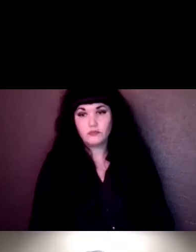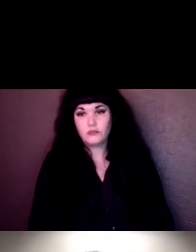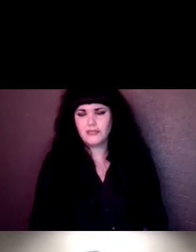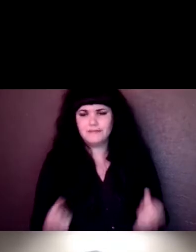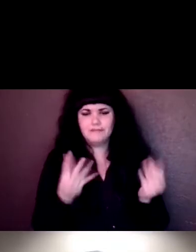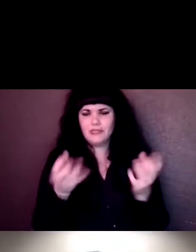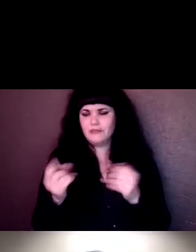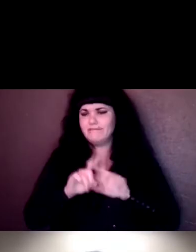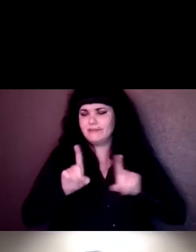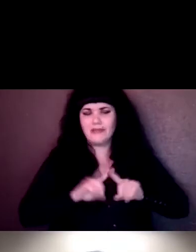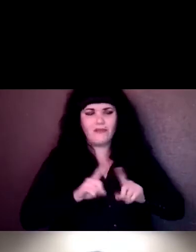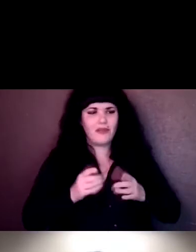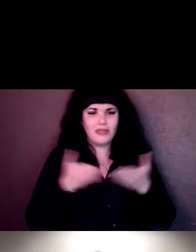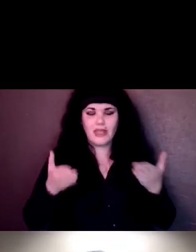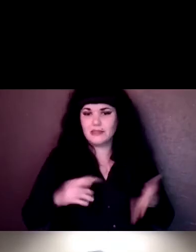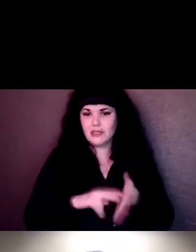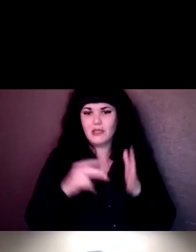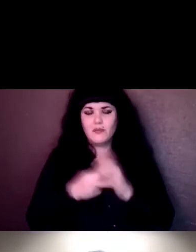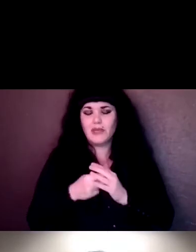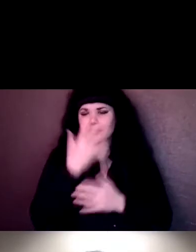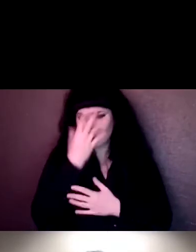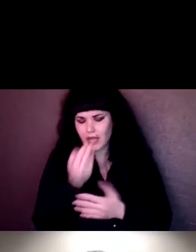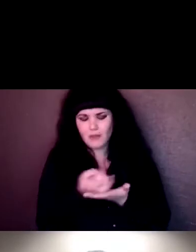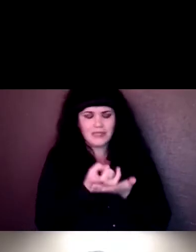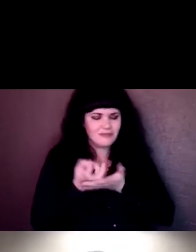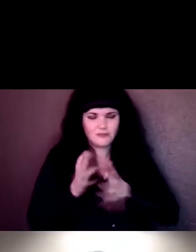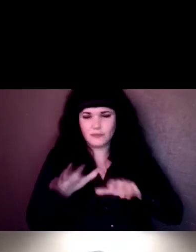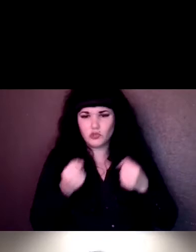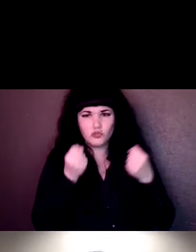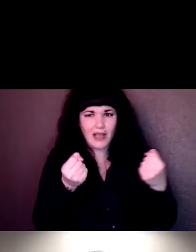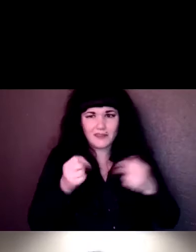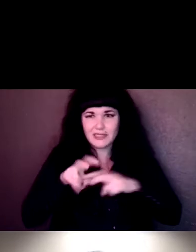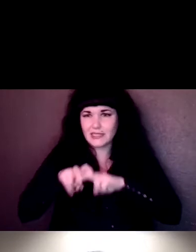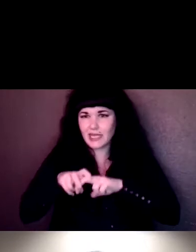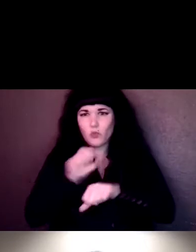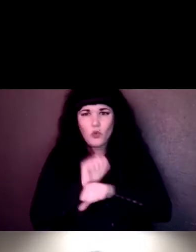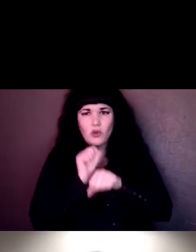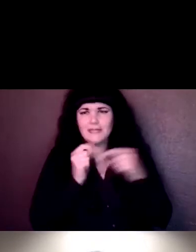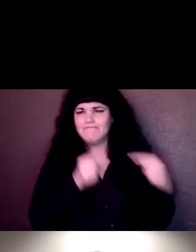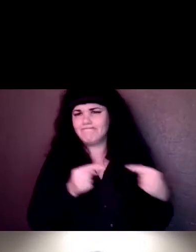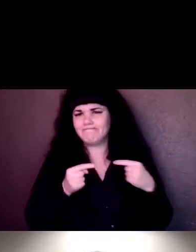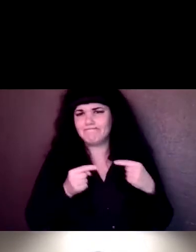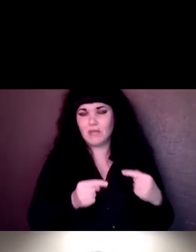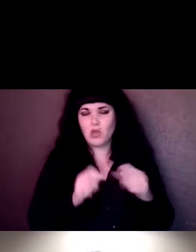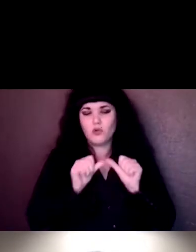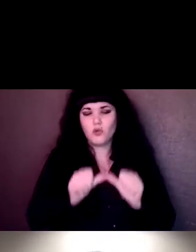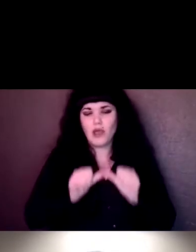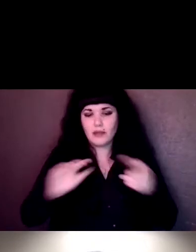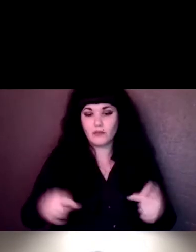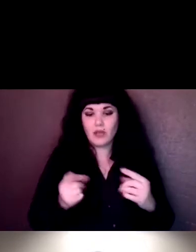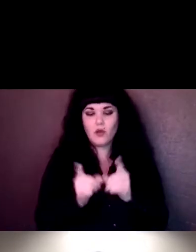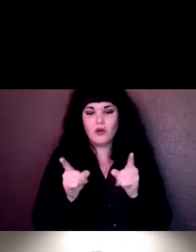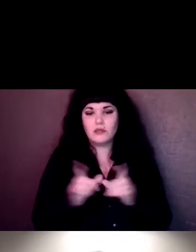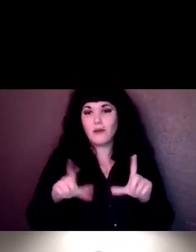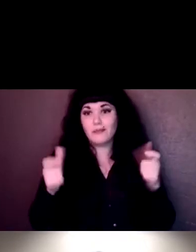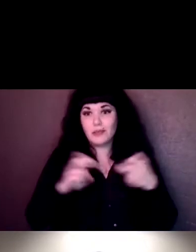things: sleeping, driving, sitting and working. Definitely. Chronic pain, as I mentioned, also a big issue. You can't